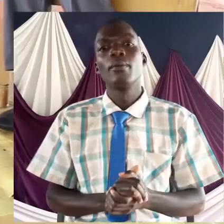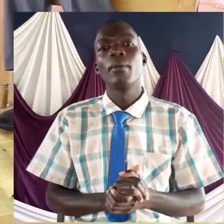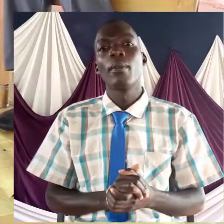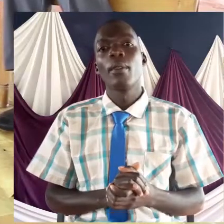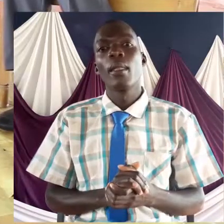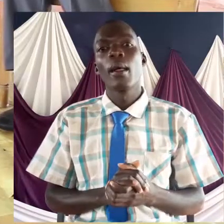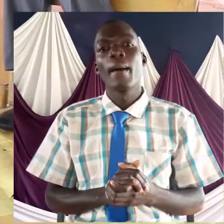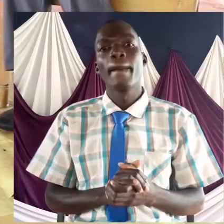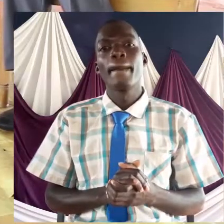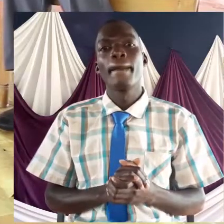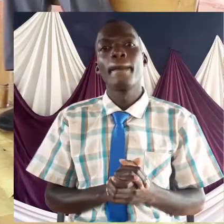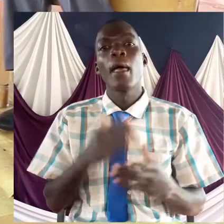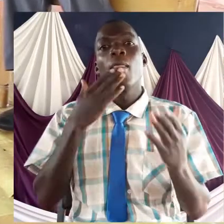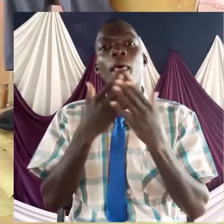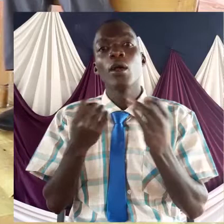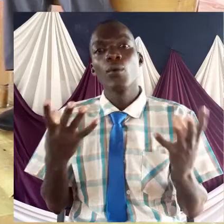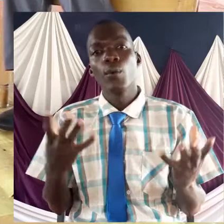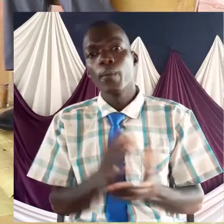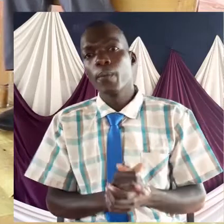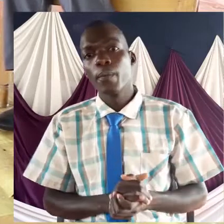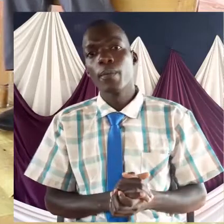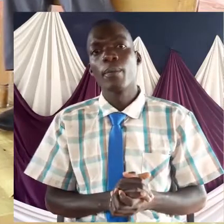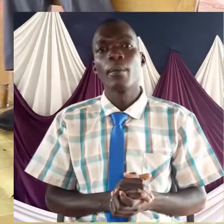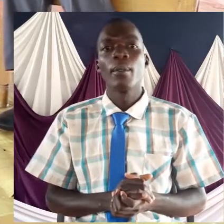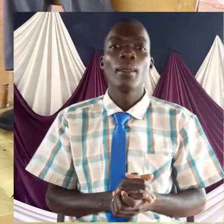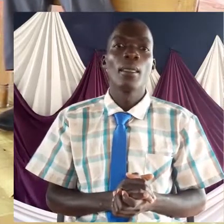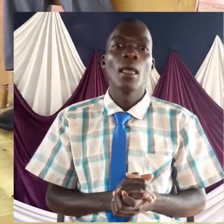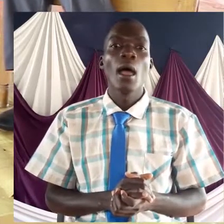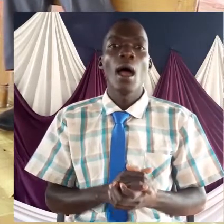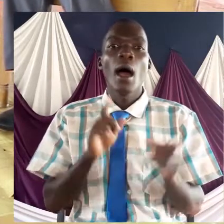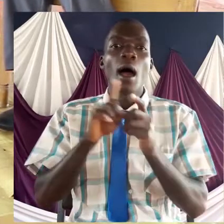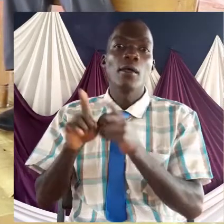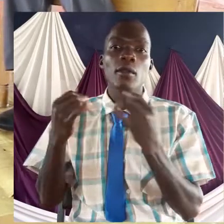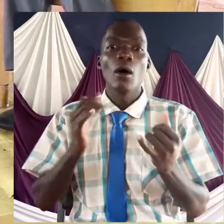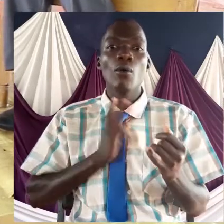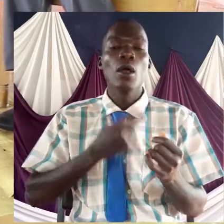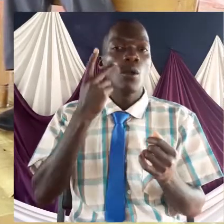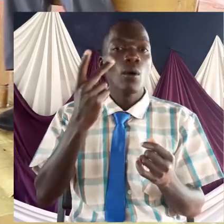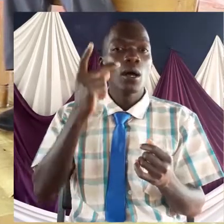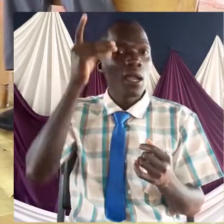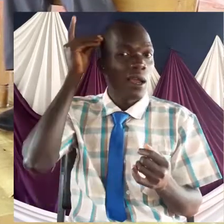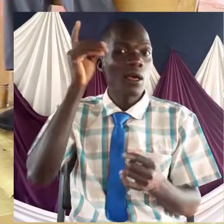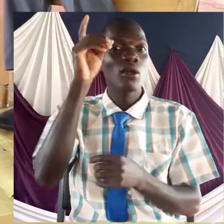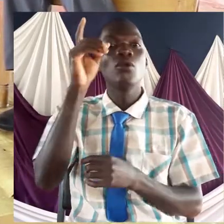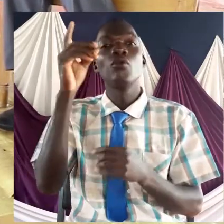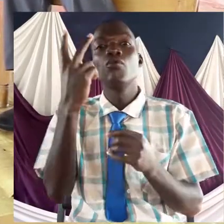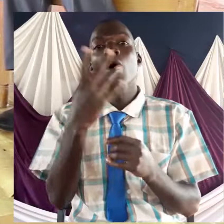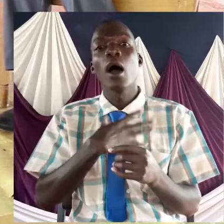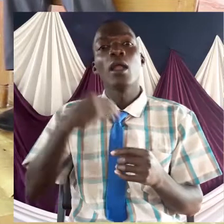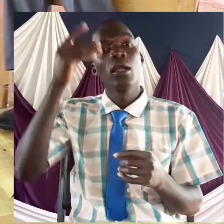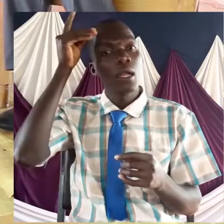Sister? Thank you, Elder. Now, as we have looked at Daniel 2, Daniel 8,